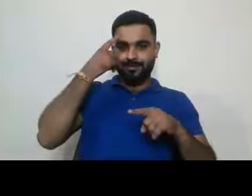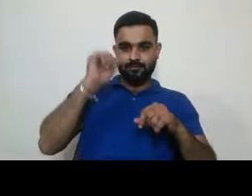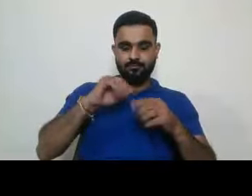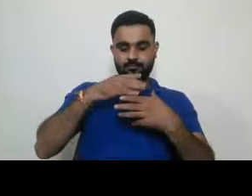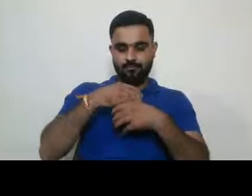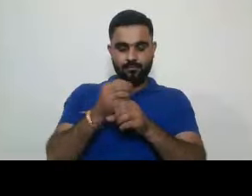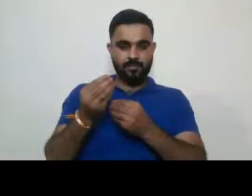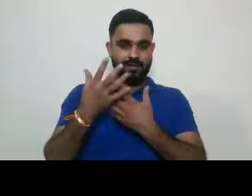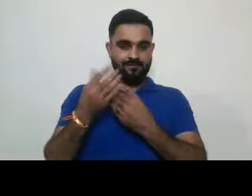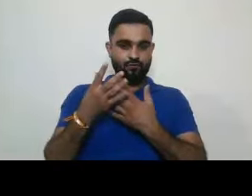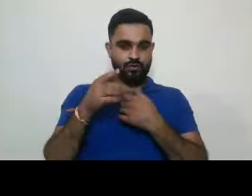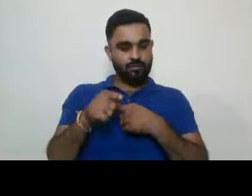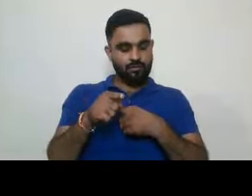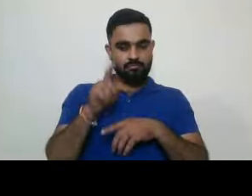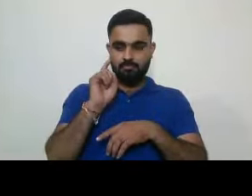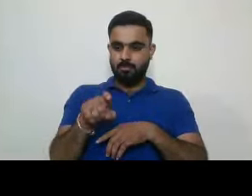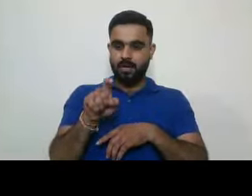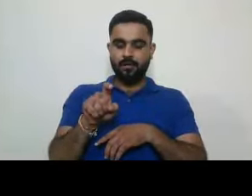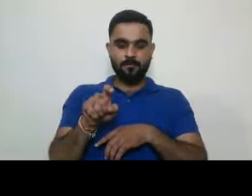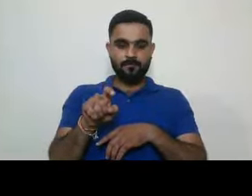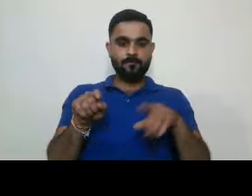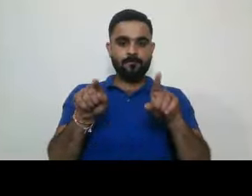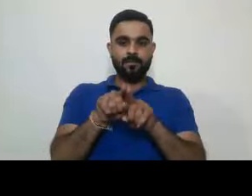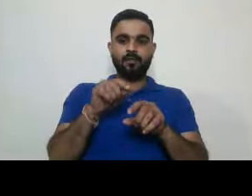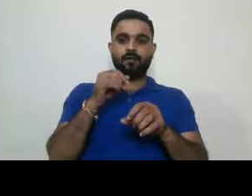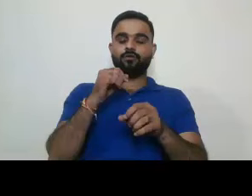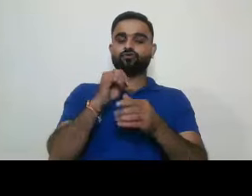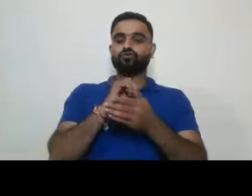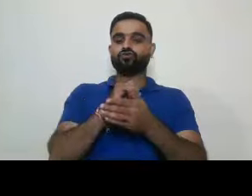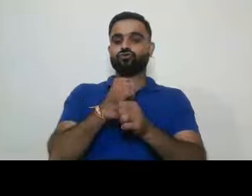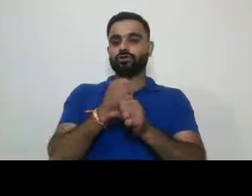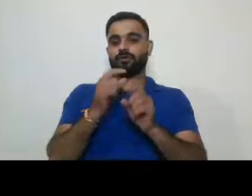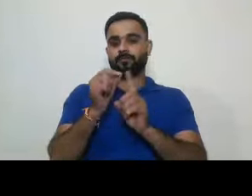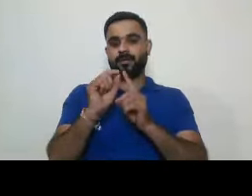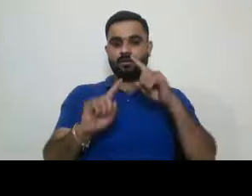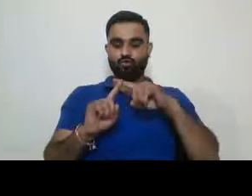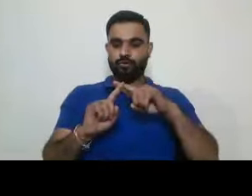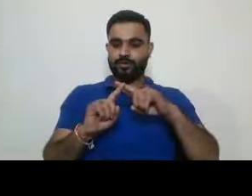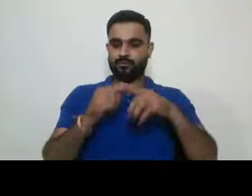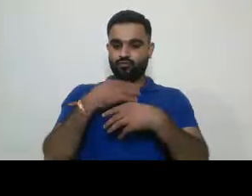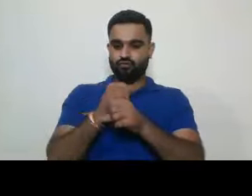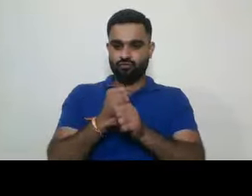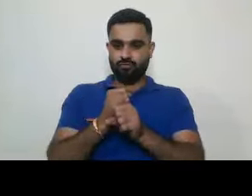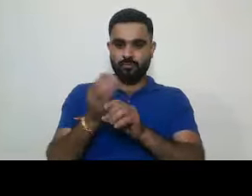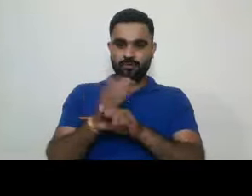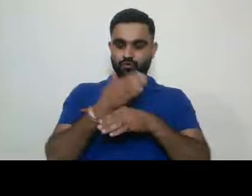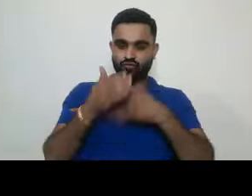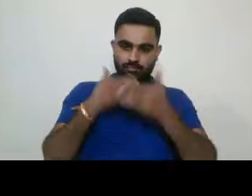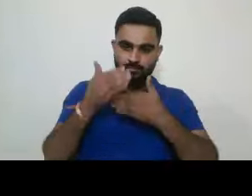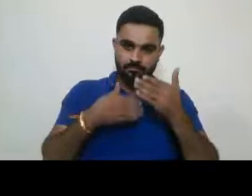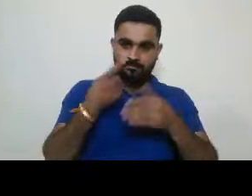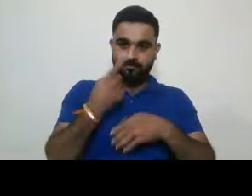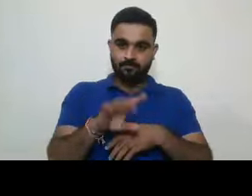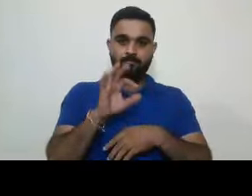the information at the click of a button. So it's a GPT, generative pre-trained transformer. And that's